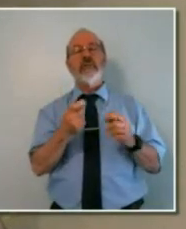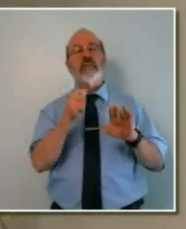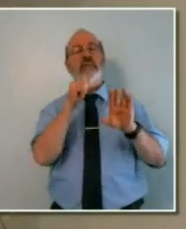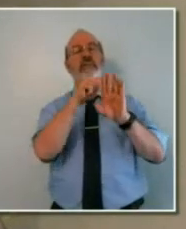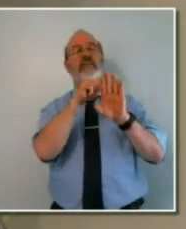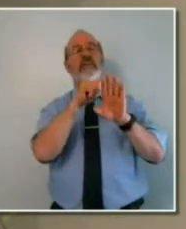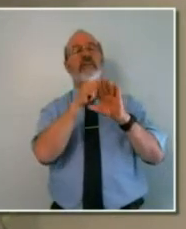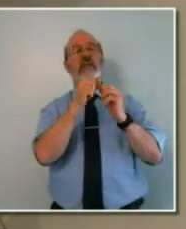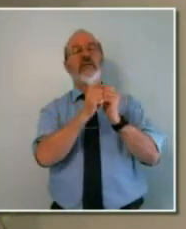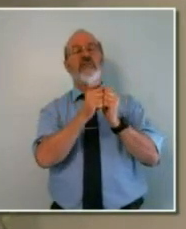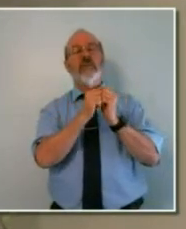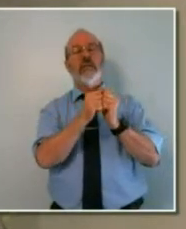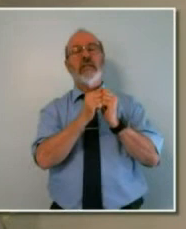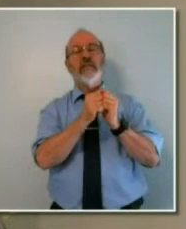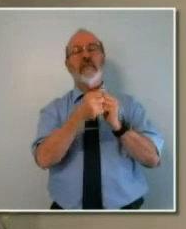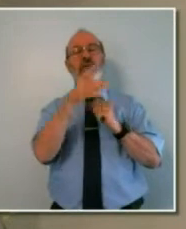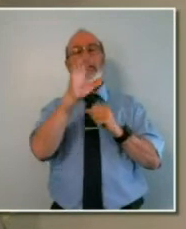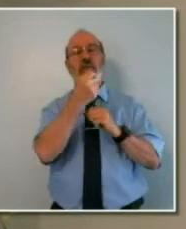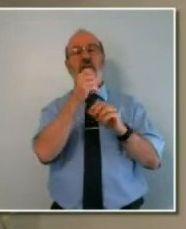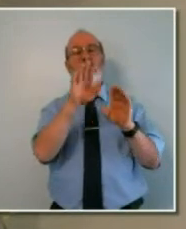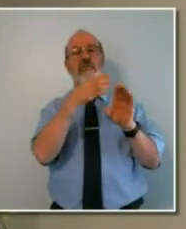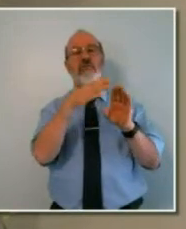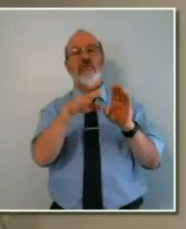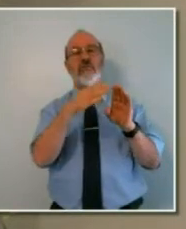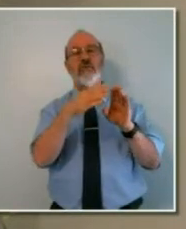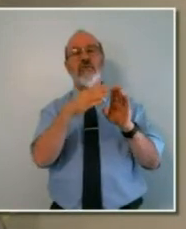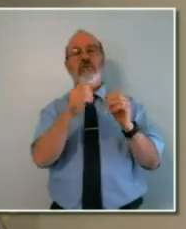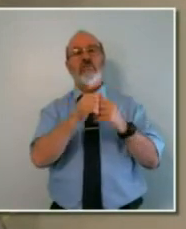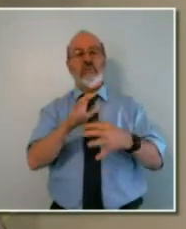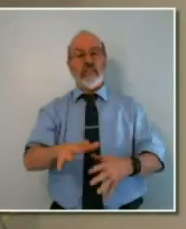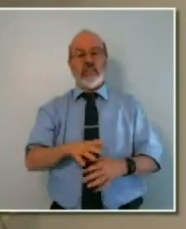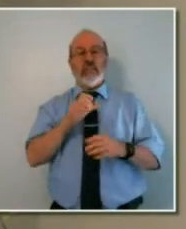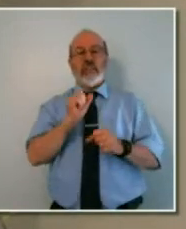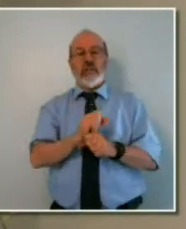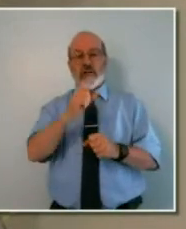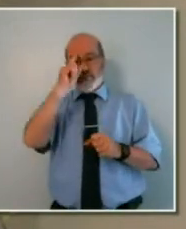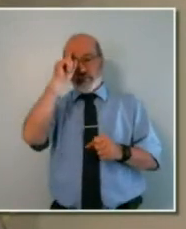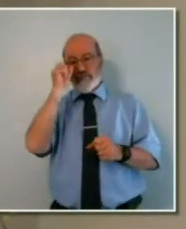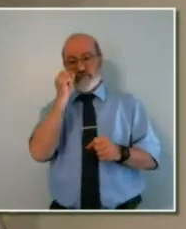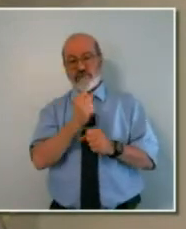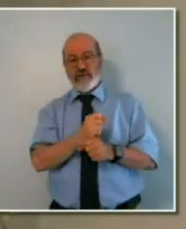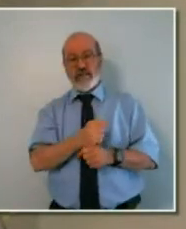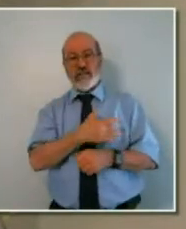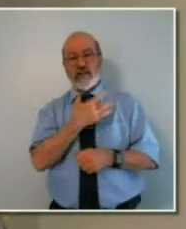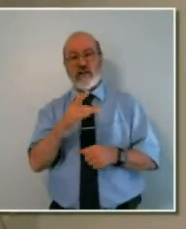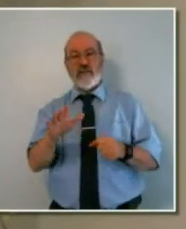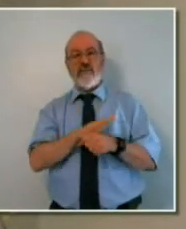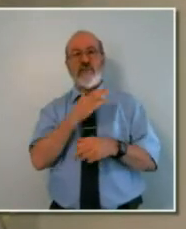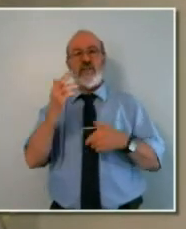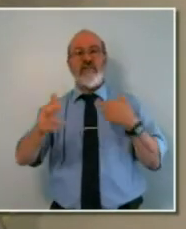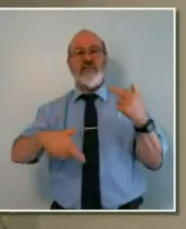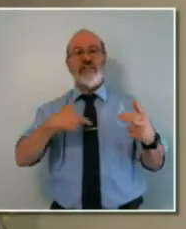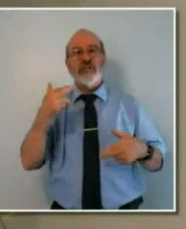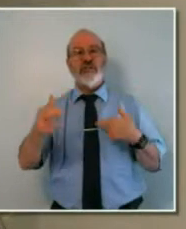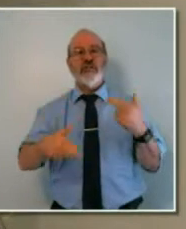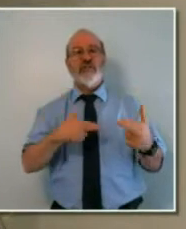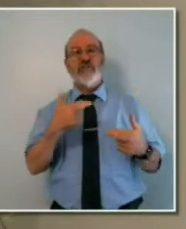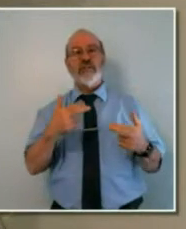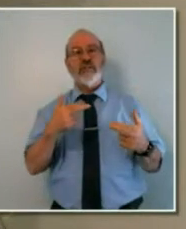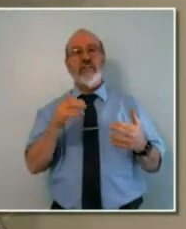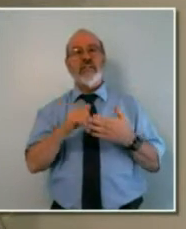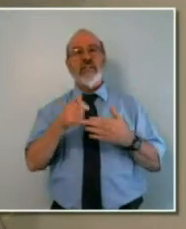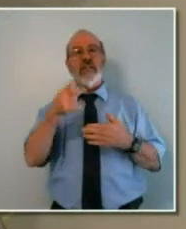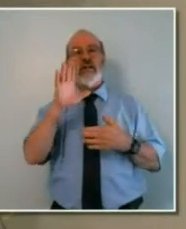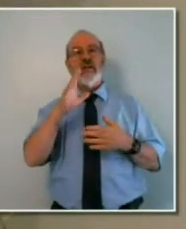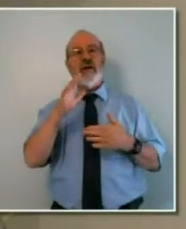together on God's door with confident faith and a heart full of rejoicing in the fact that our God